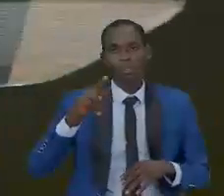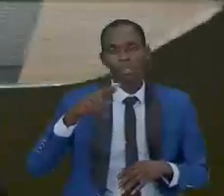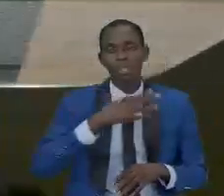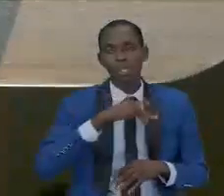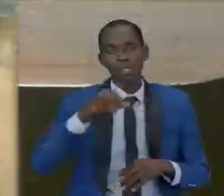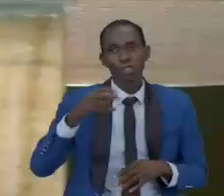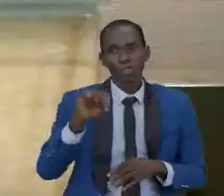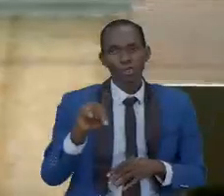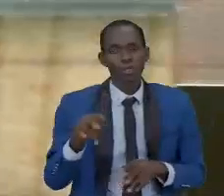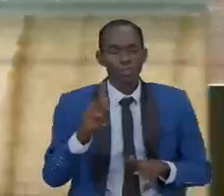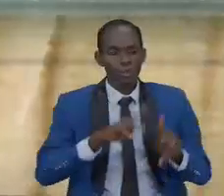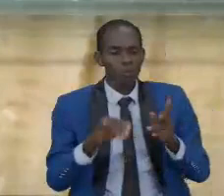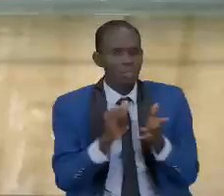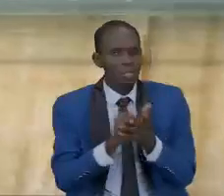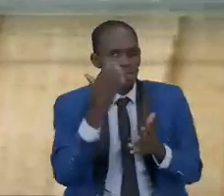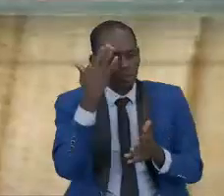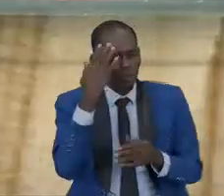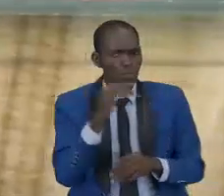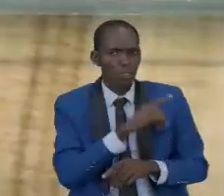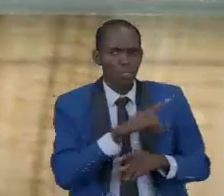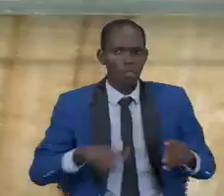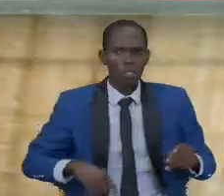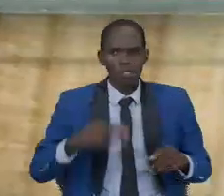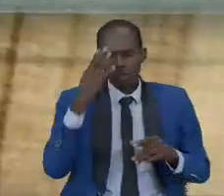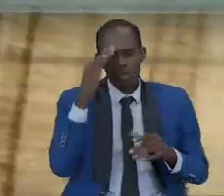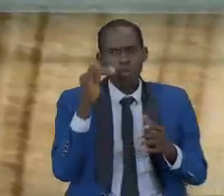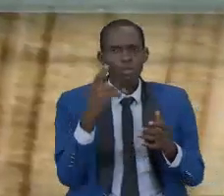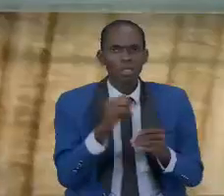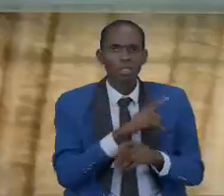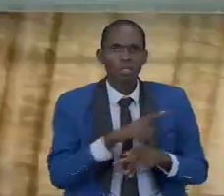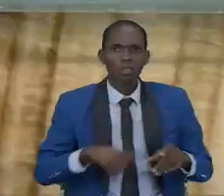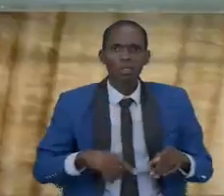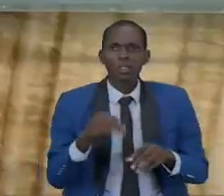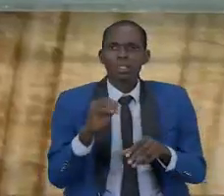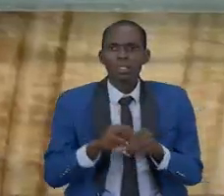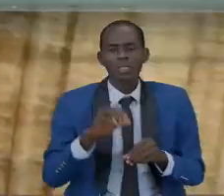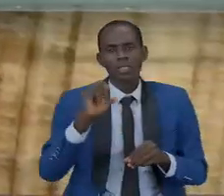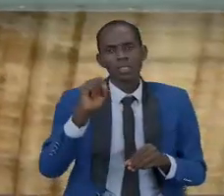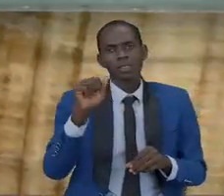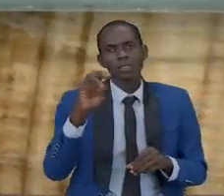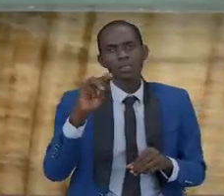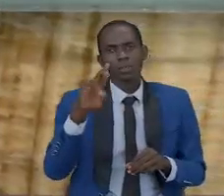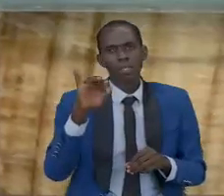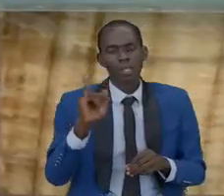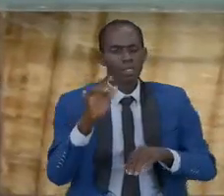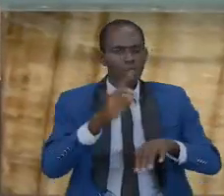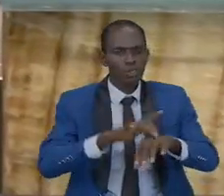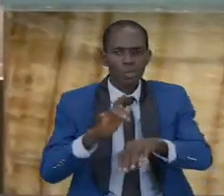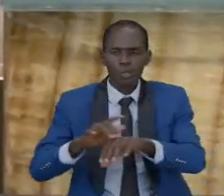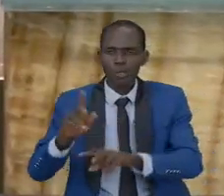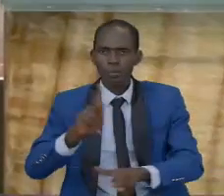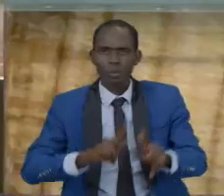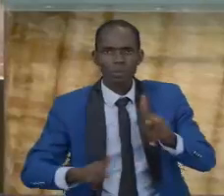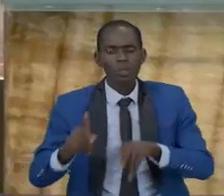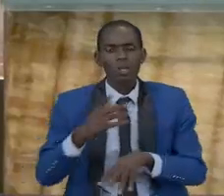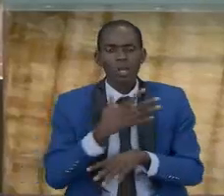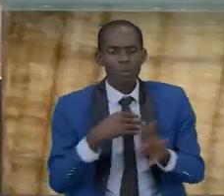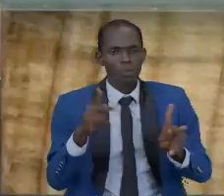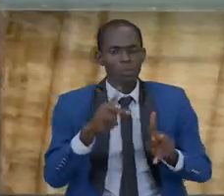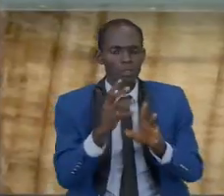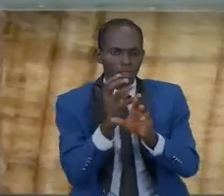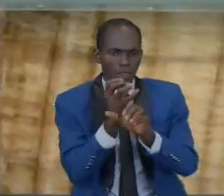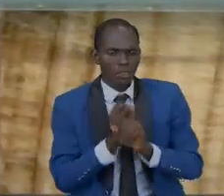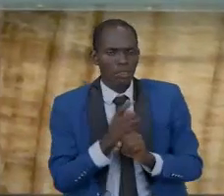who knew the Lord and believed that the Lord in Samaria the late handsome the Emma and they received the Holy Ghost